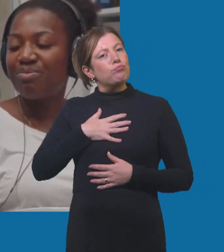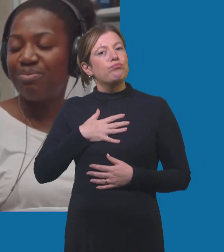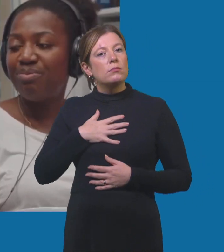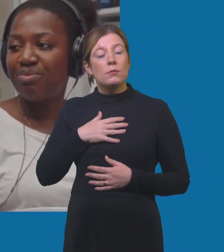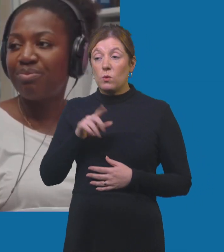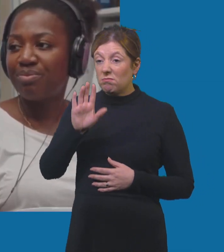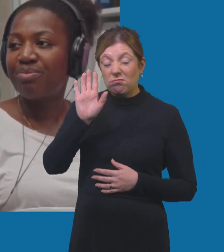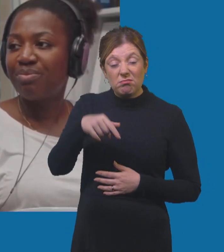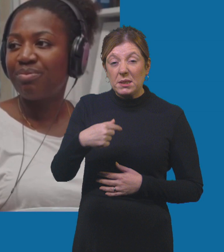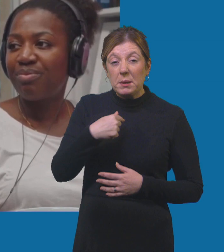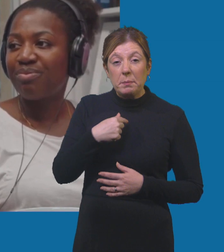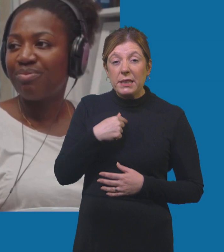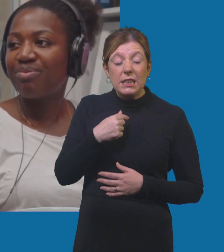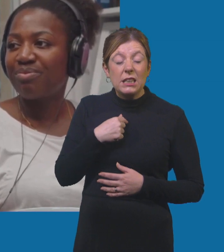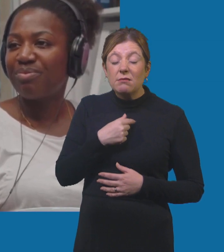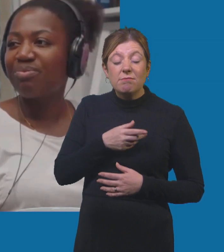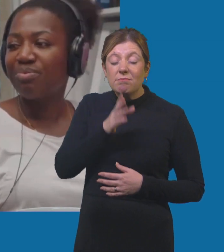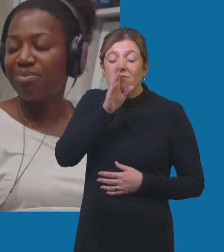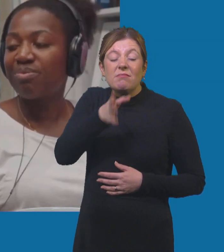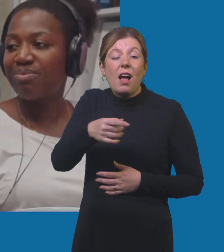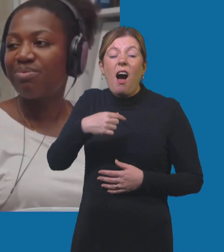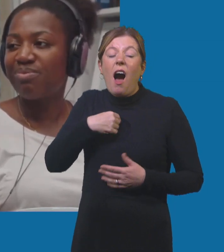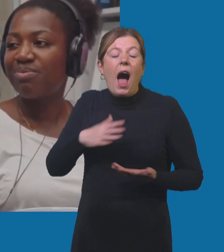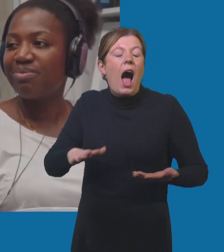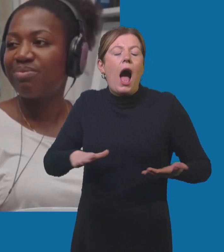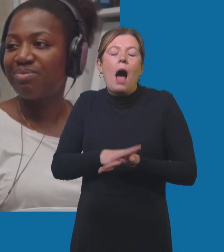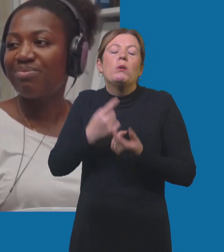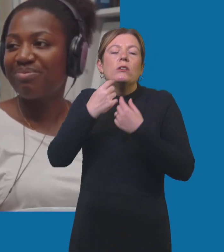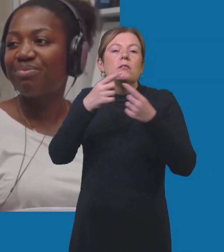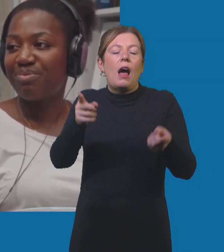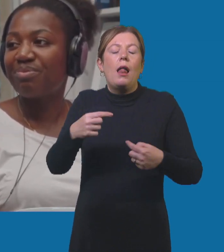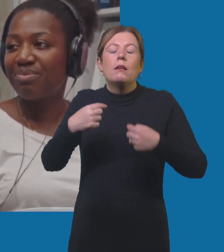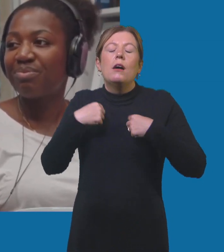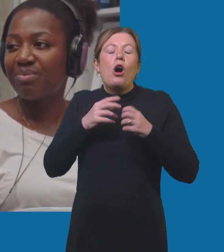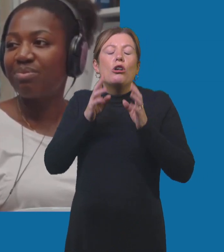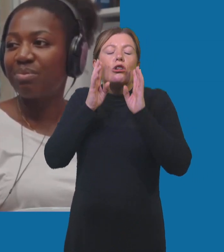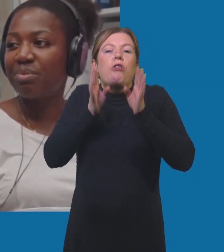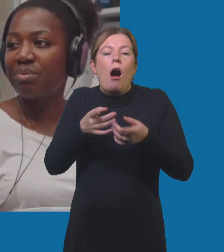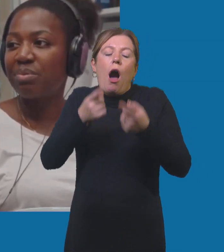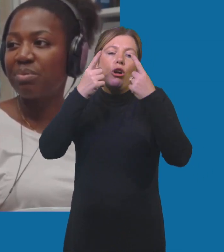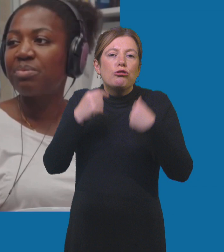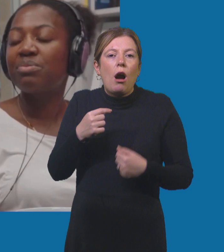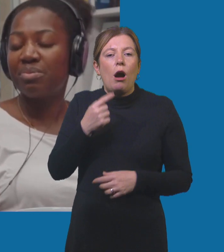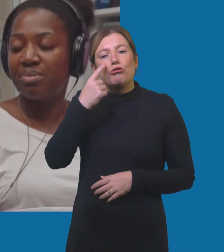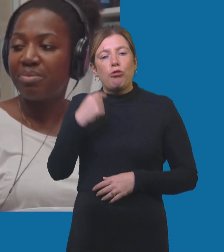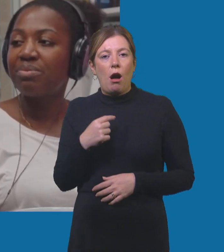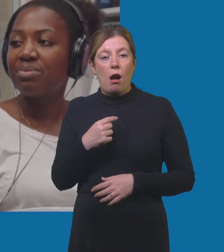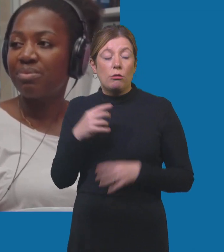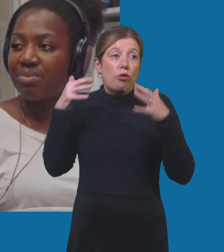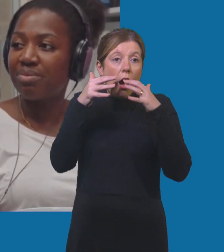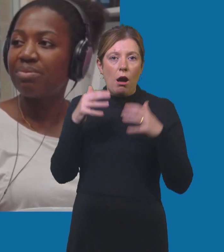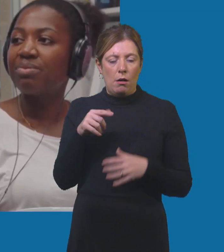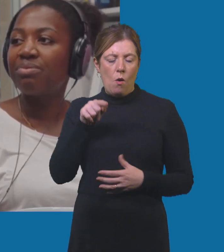zero shame, and I'll go on the biggest platform in the world and tell people that if it helps them, because it is so